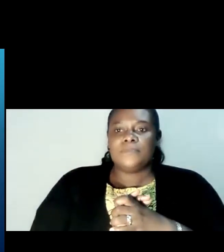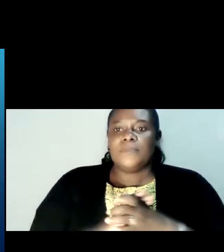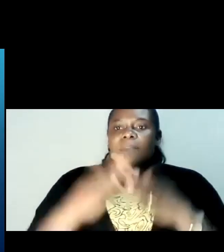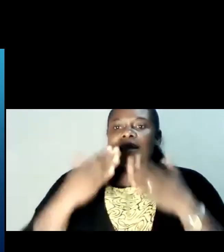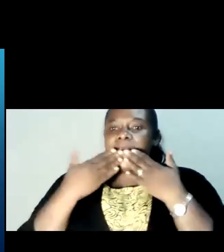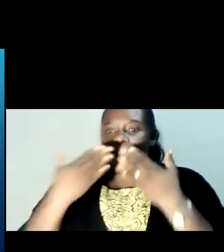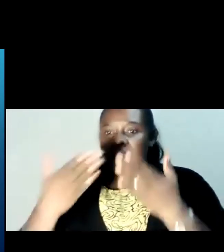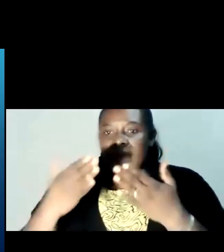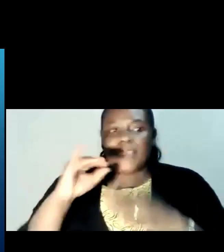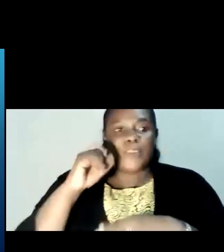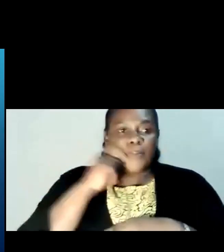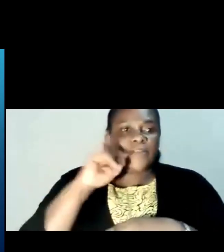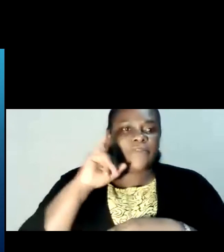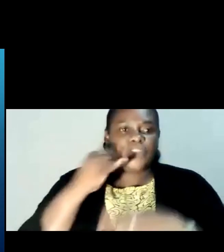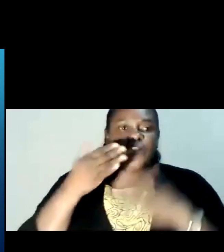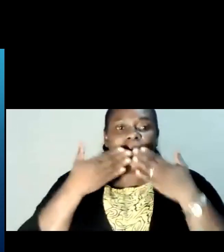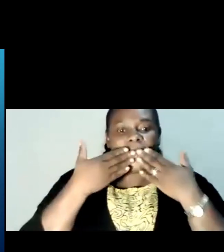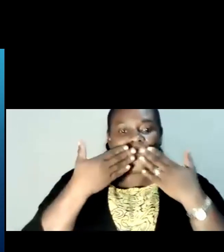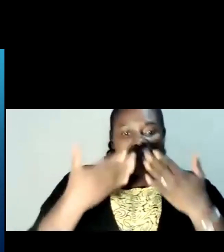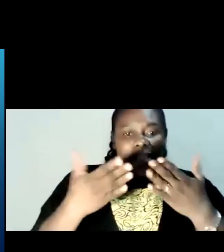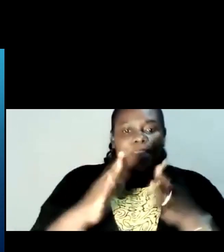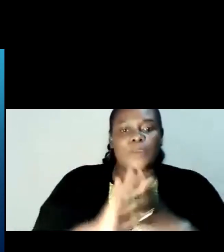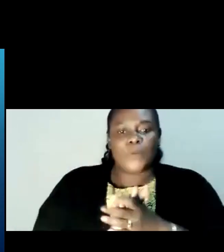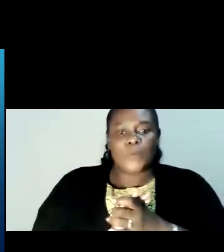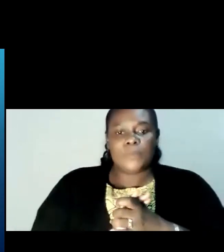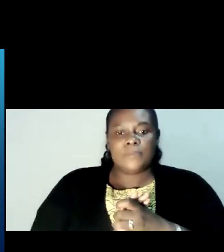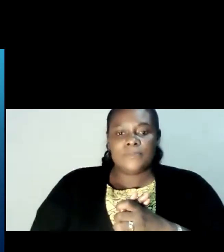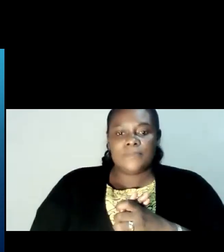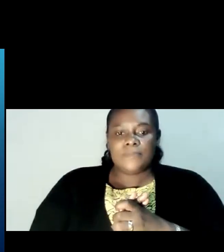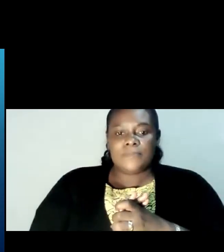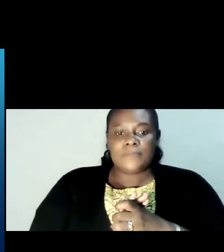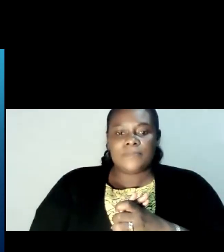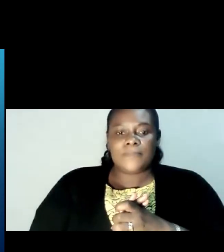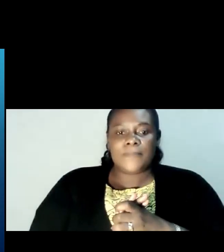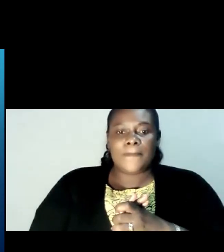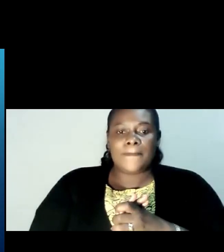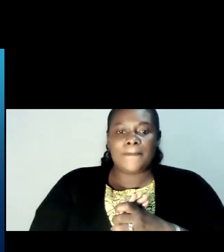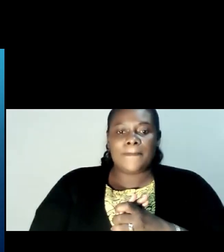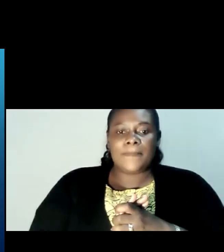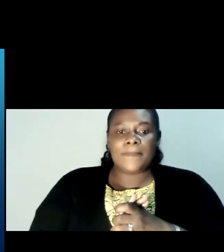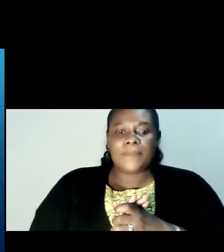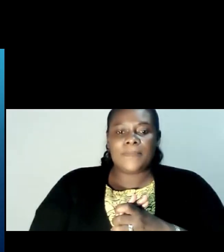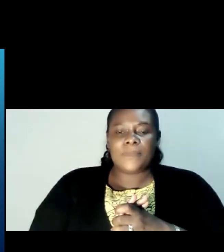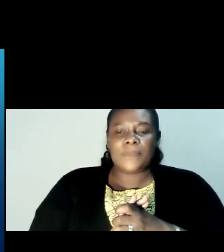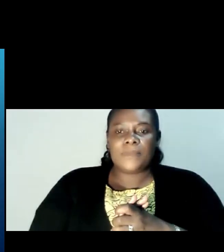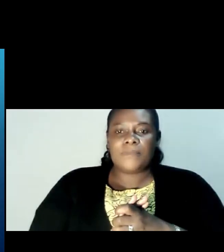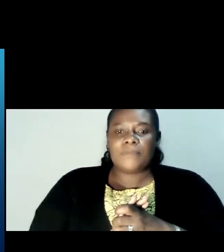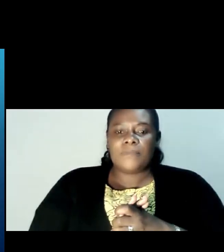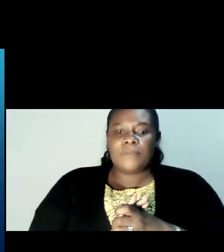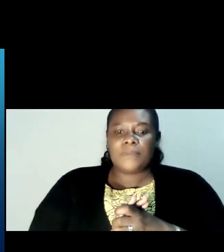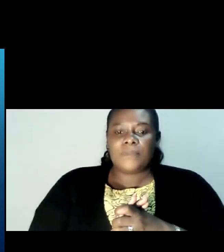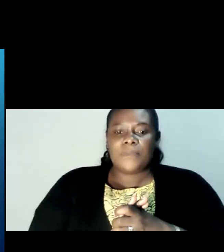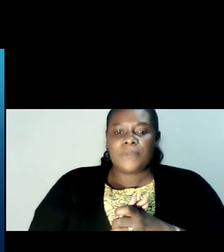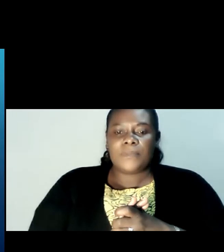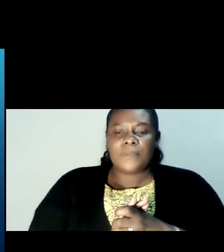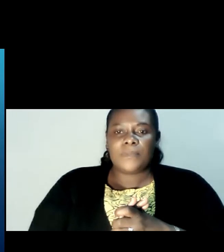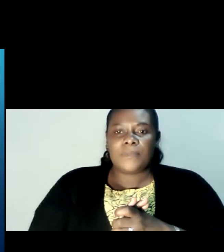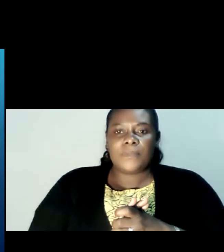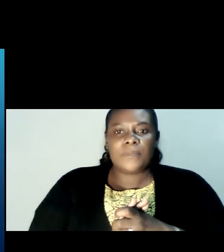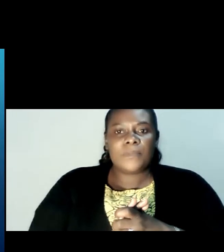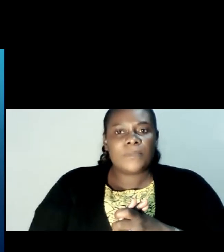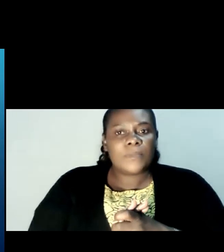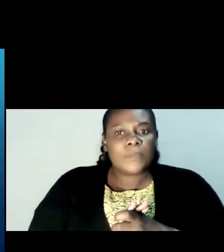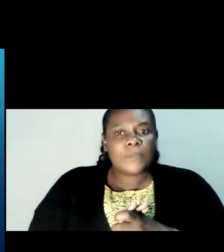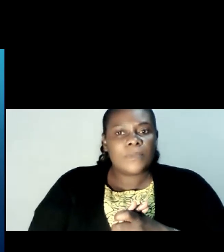you so much for having me. Muriel is the heart of this show. Almost 5 years later, Wall